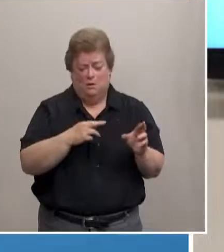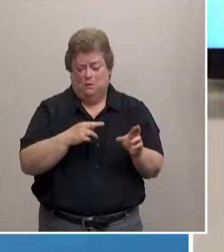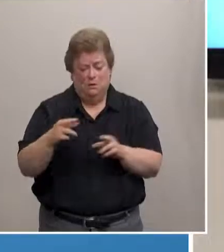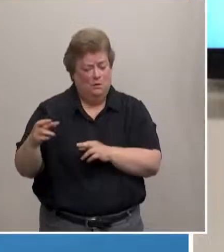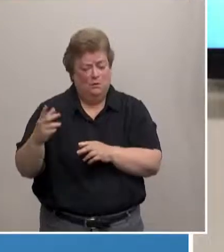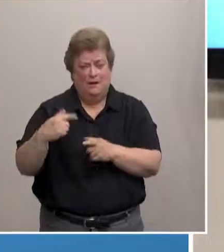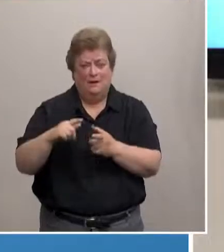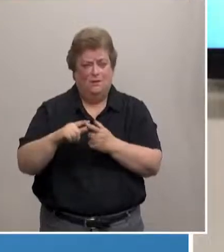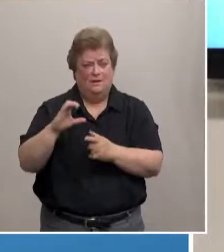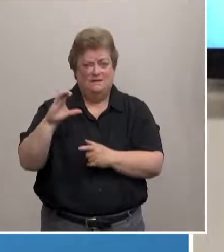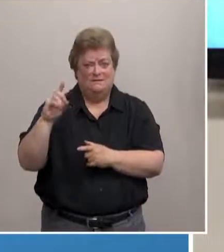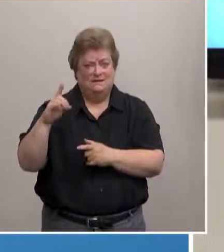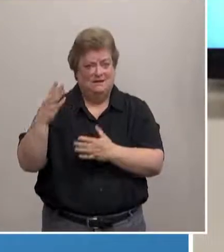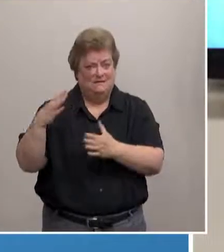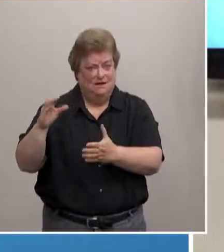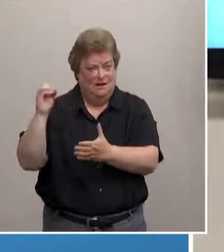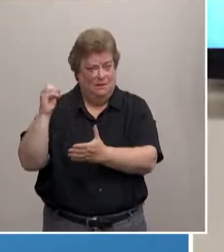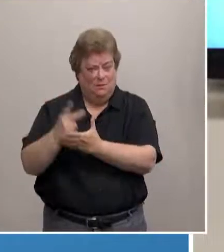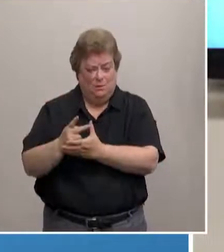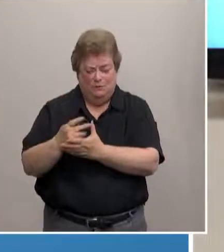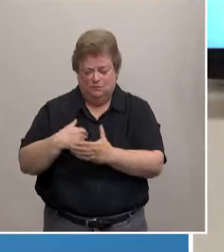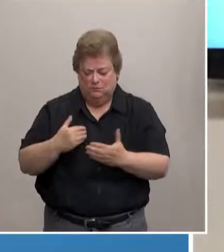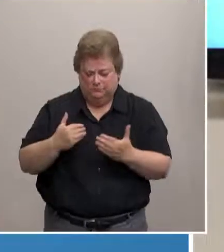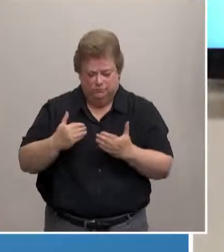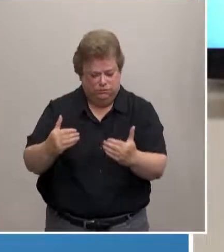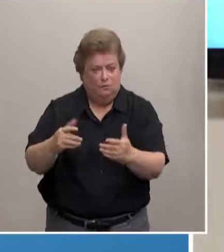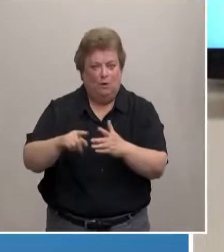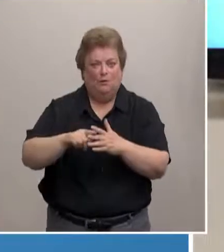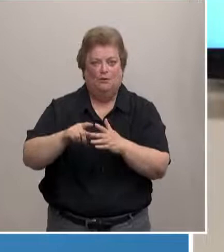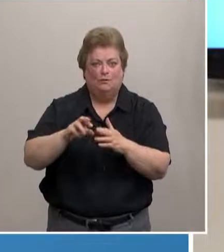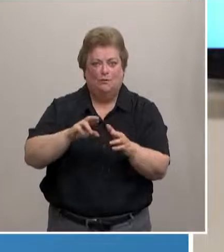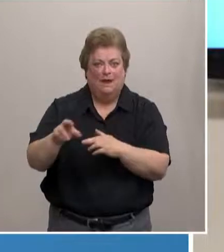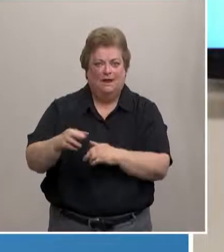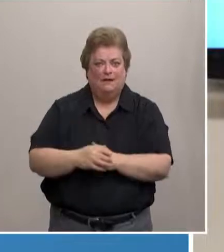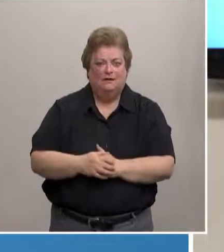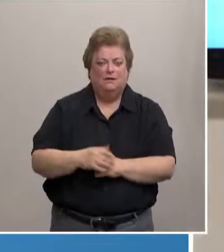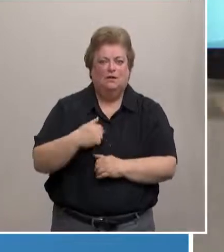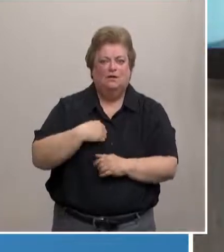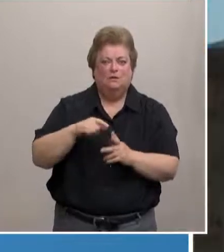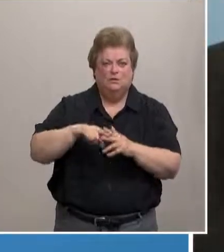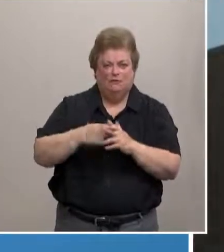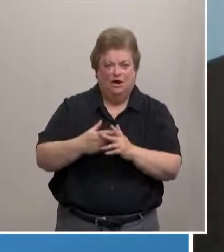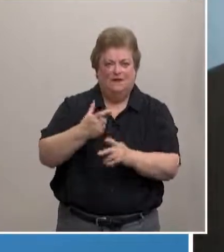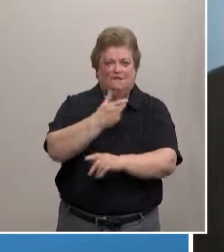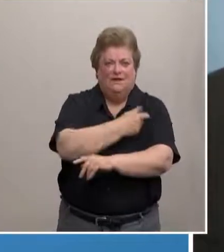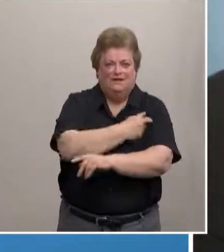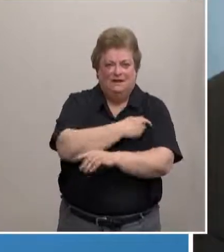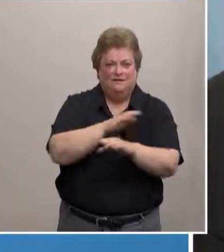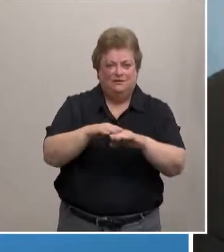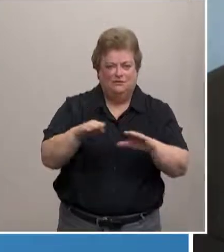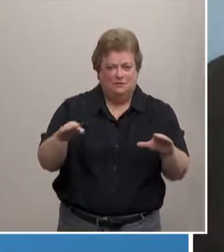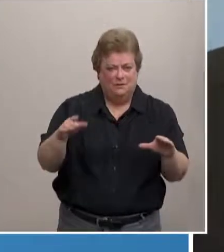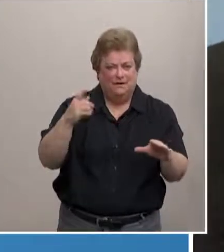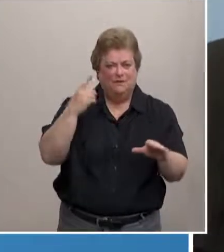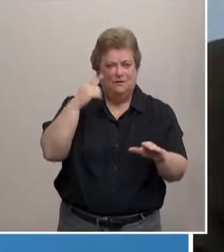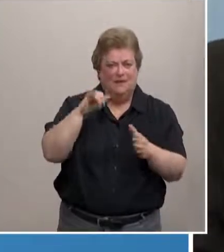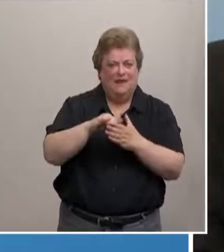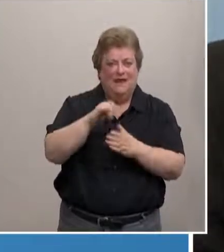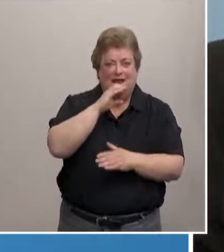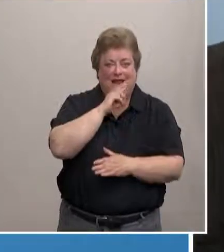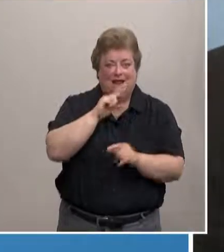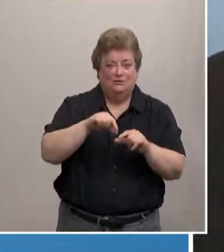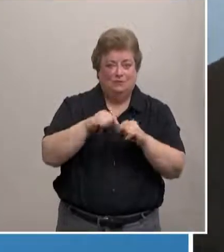the CDC approved expanding Pfizer vaccine eligibility. We started vaccinating children in that age